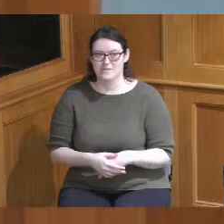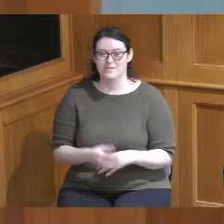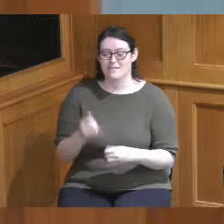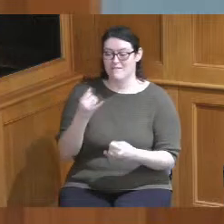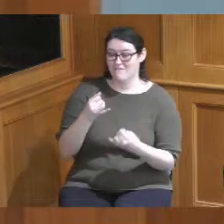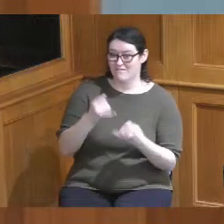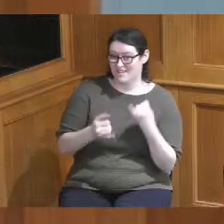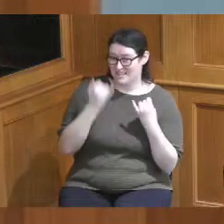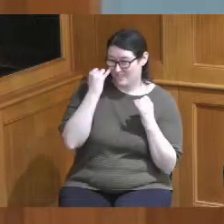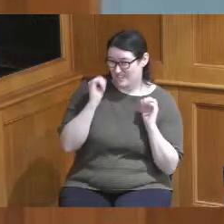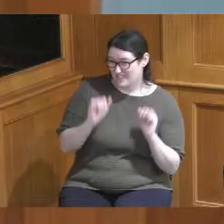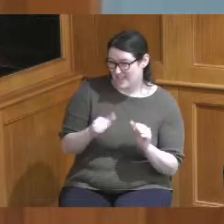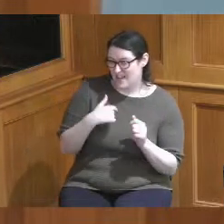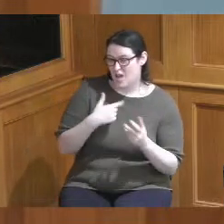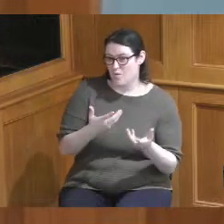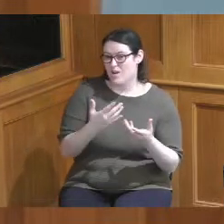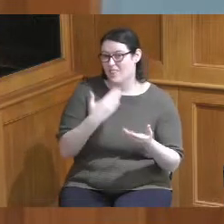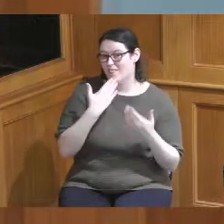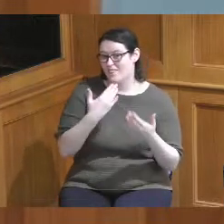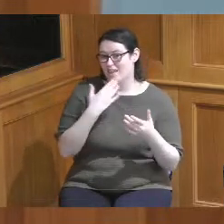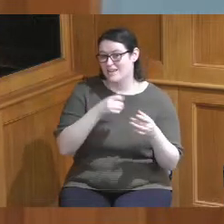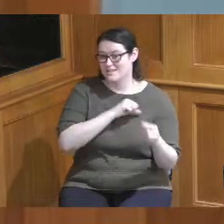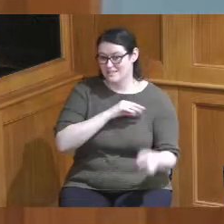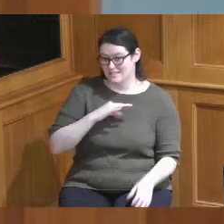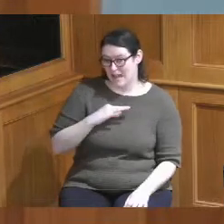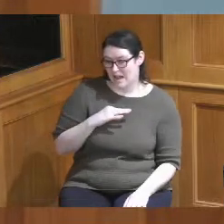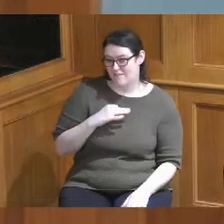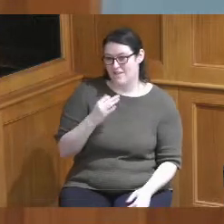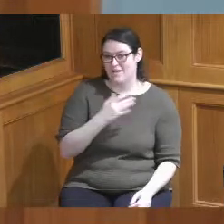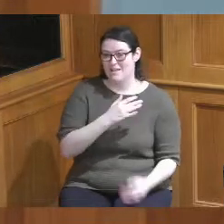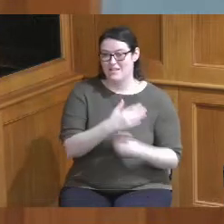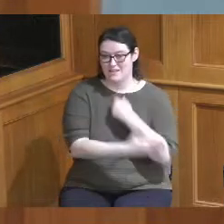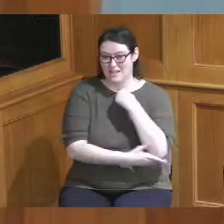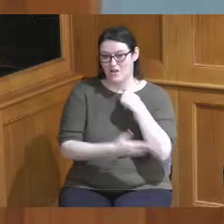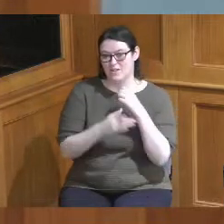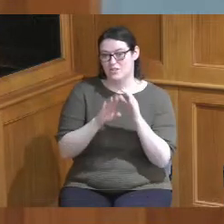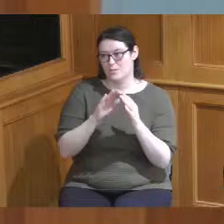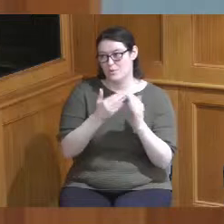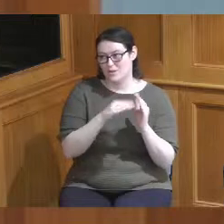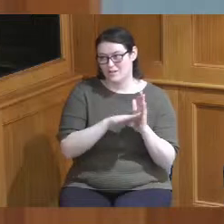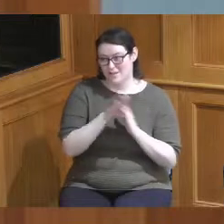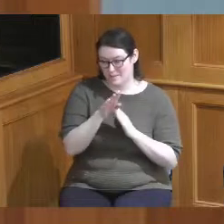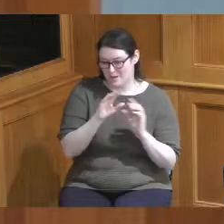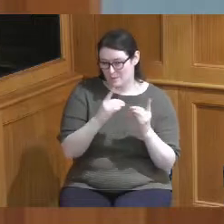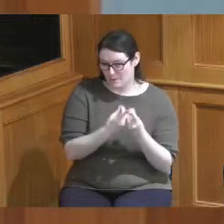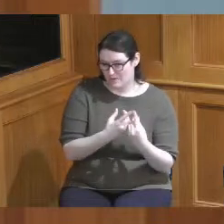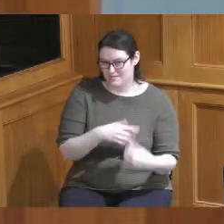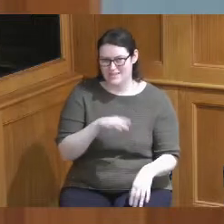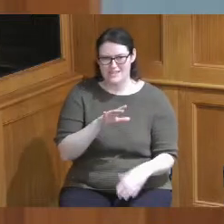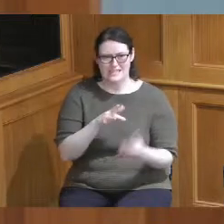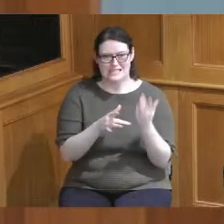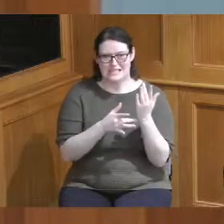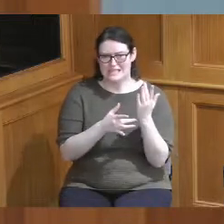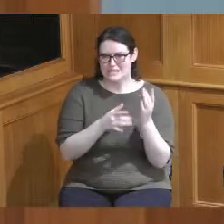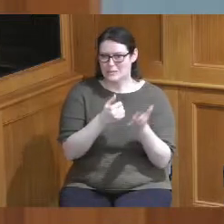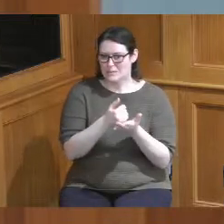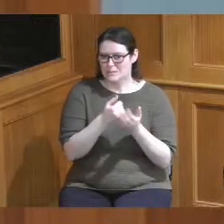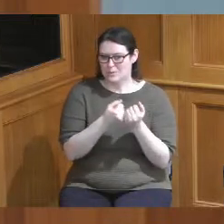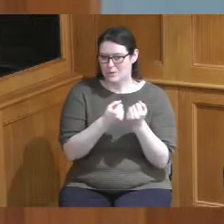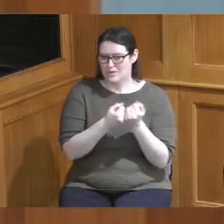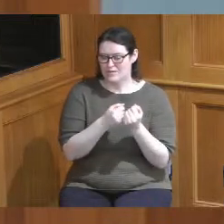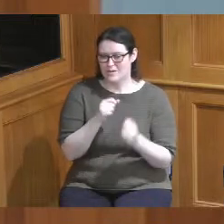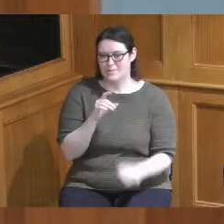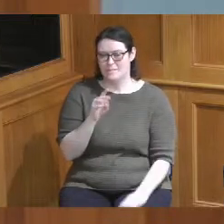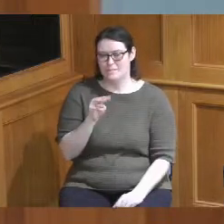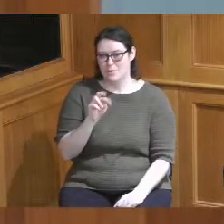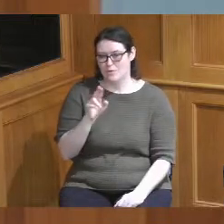Finally, if I can, I'd like to thank the staff in the county's Community Development Department. The technical support from Director Maria Collins and her team